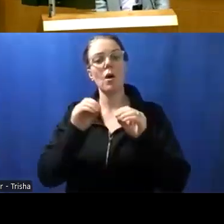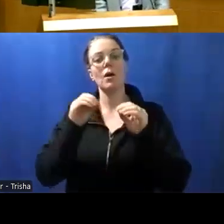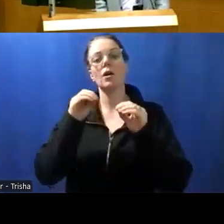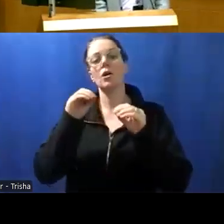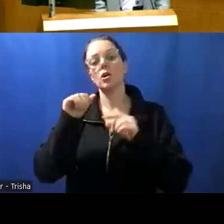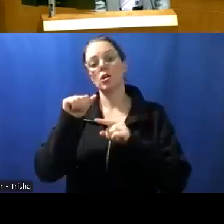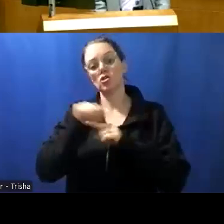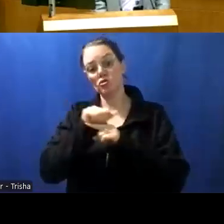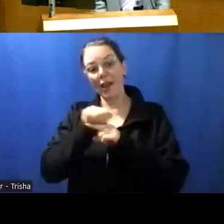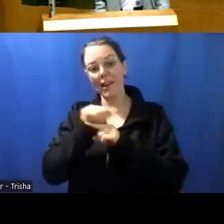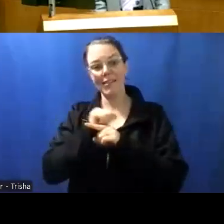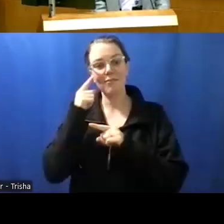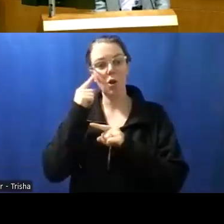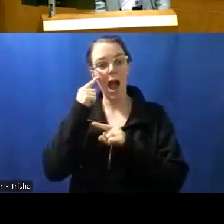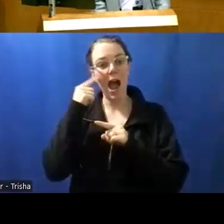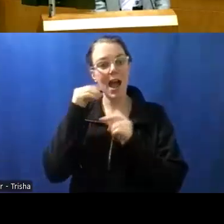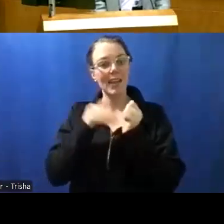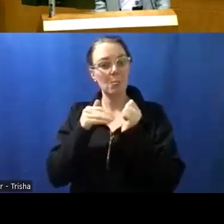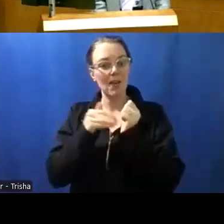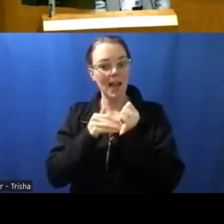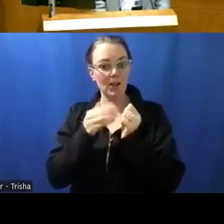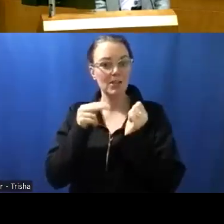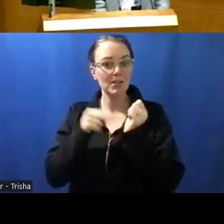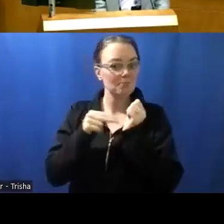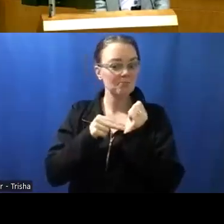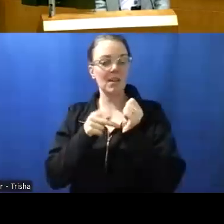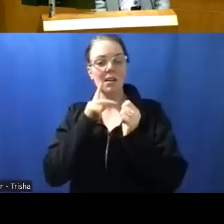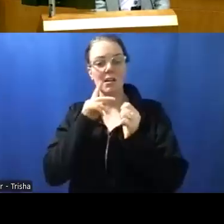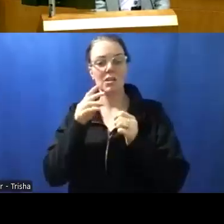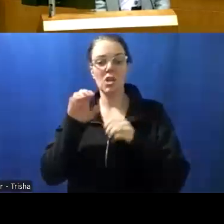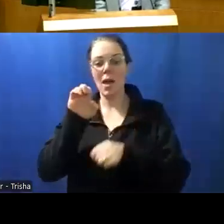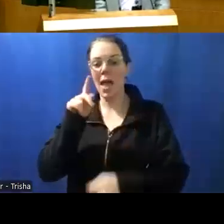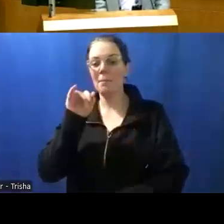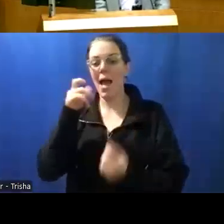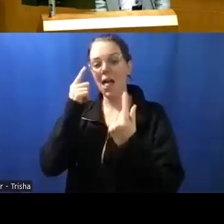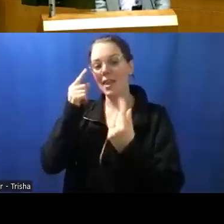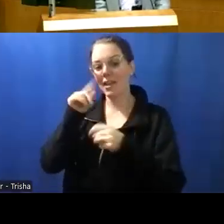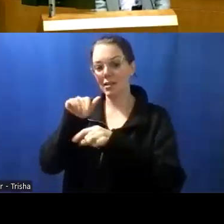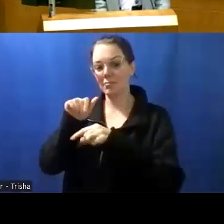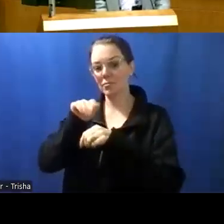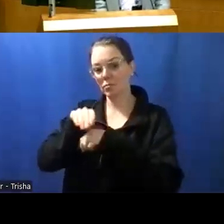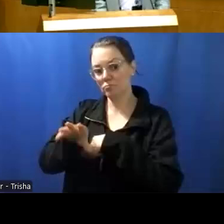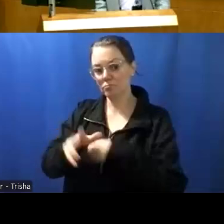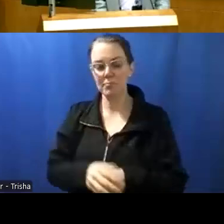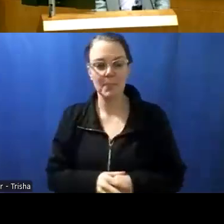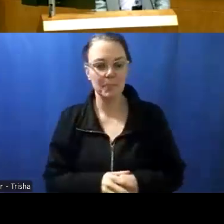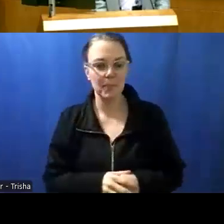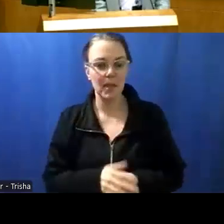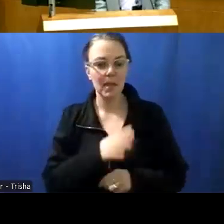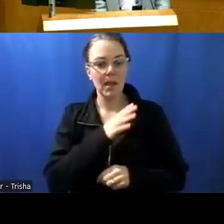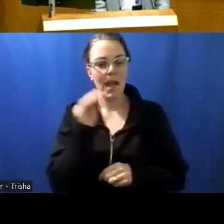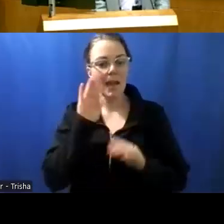empathic communication. So I'm reminded of our coaching program that we have here in our department, and focusing